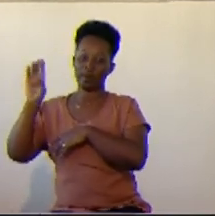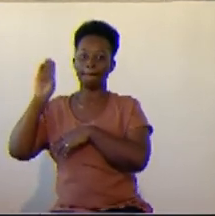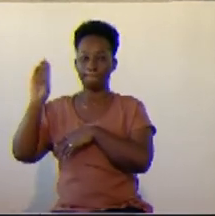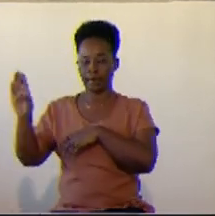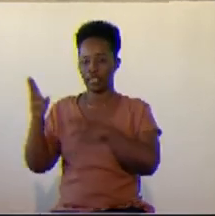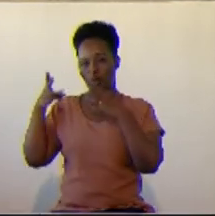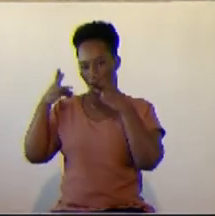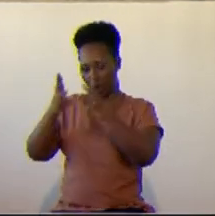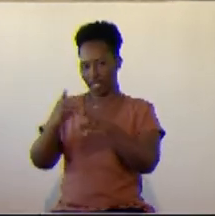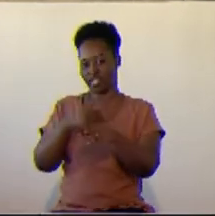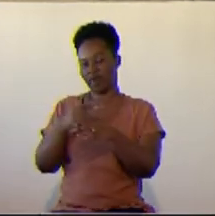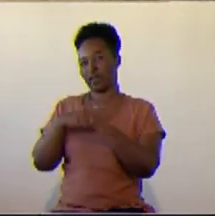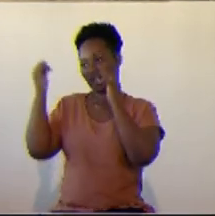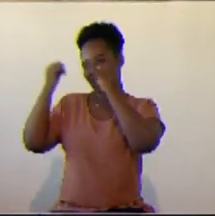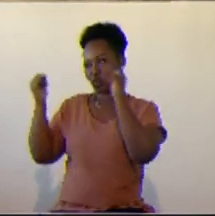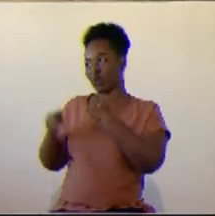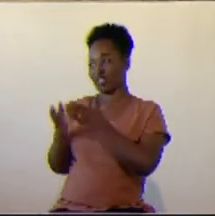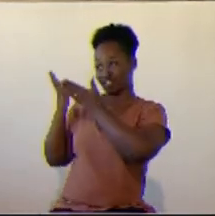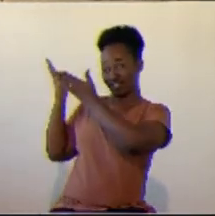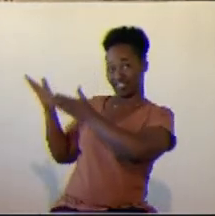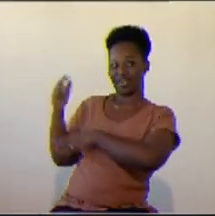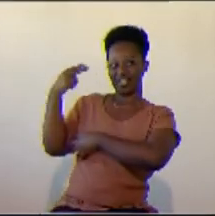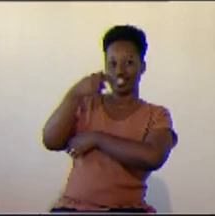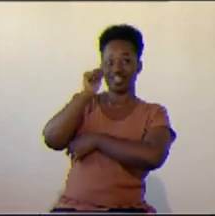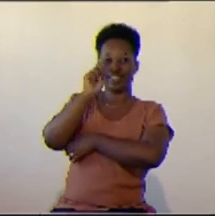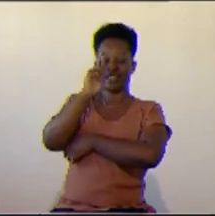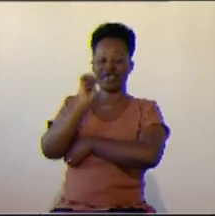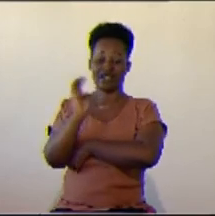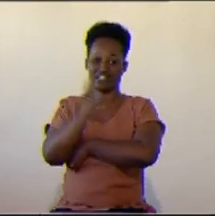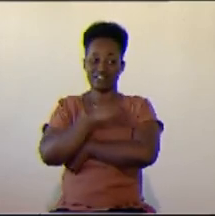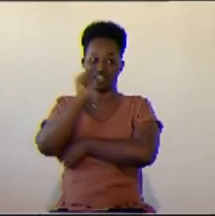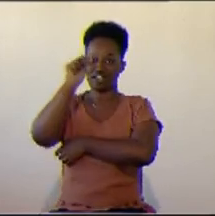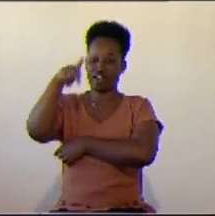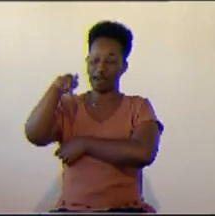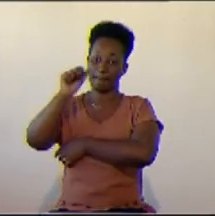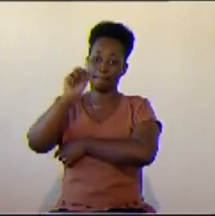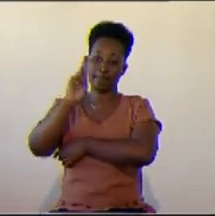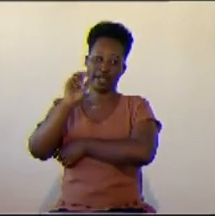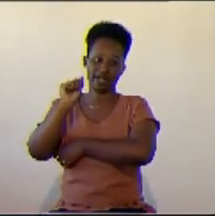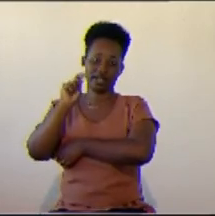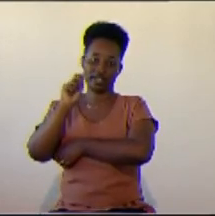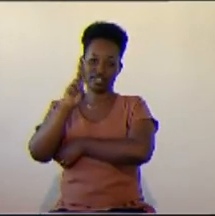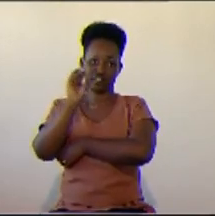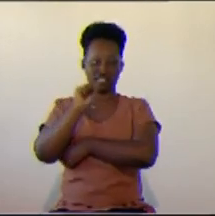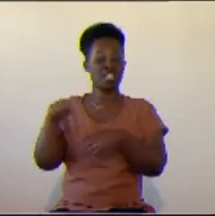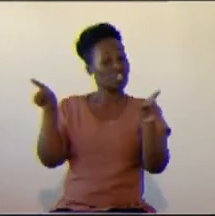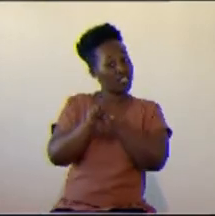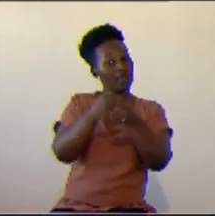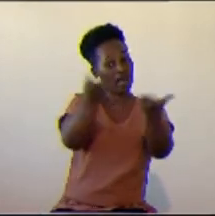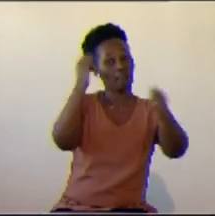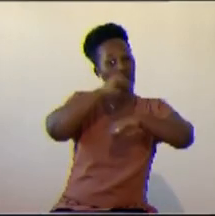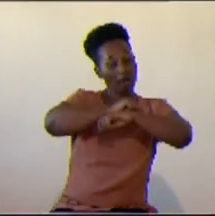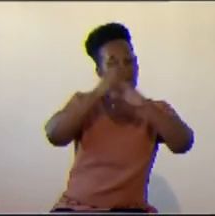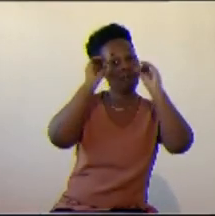the Hare's apparatus. I was speaking to my fellow teachers. Students, same arrangement that we have